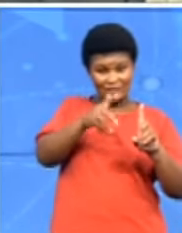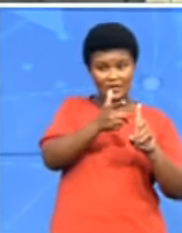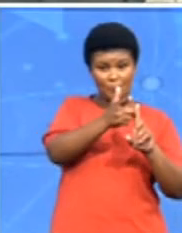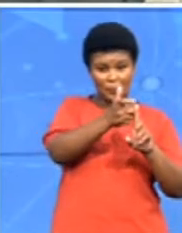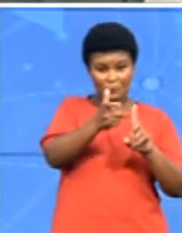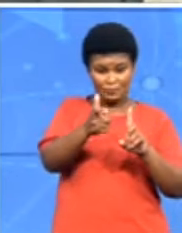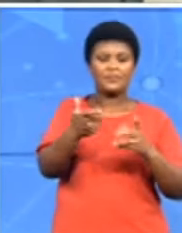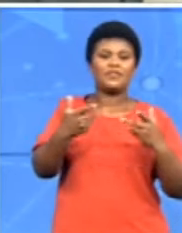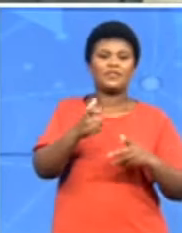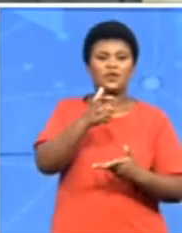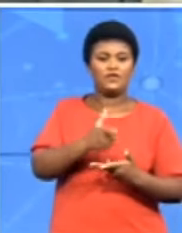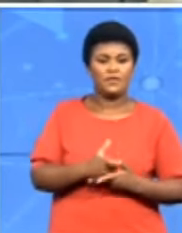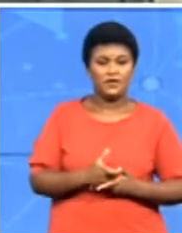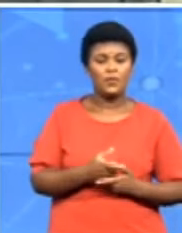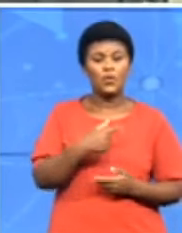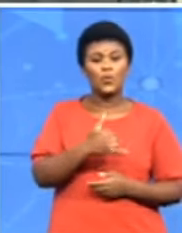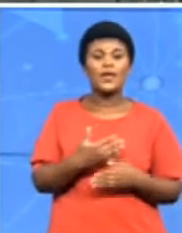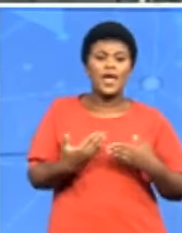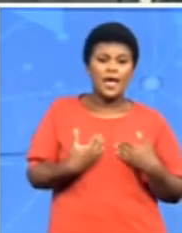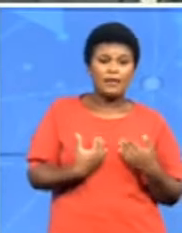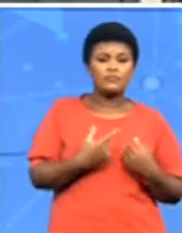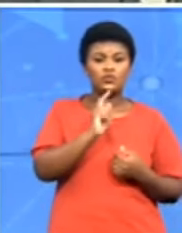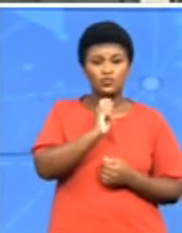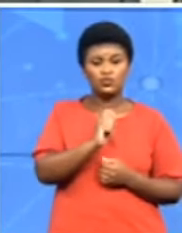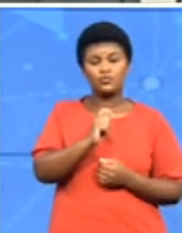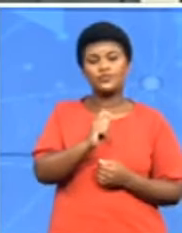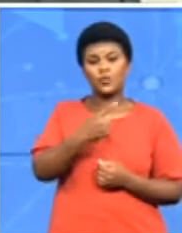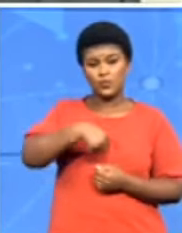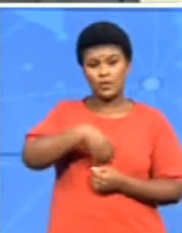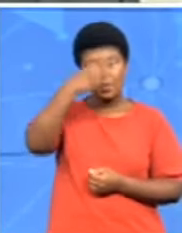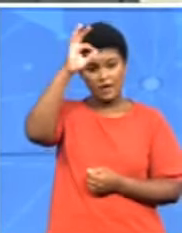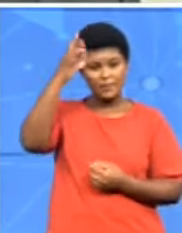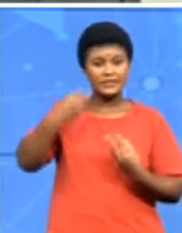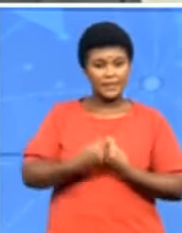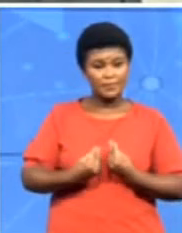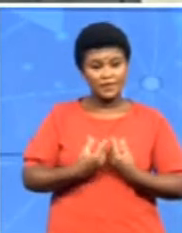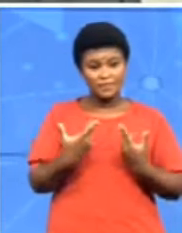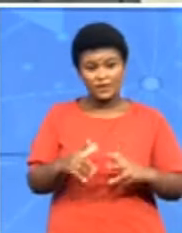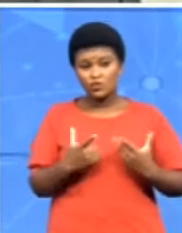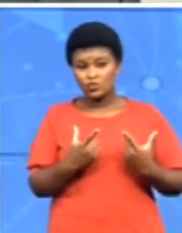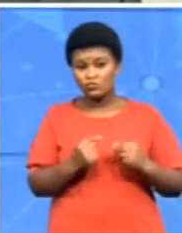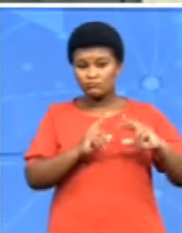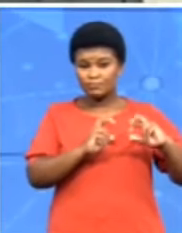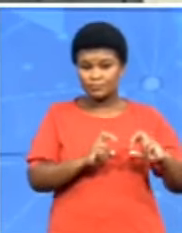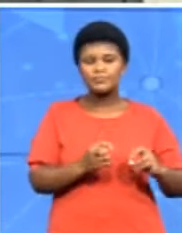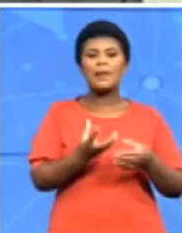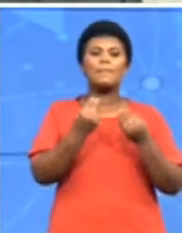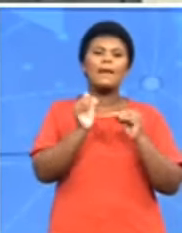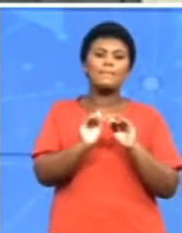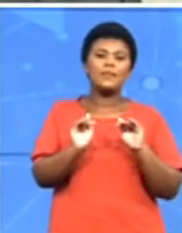and quite relieved as government that something has been done to that extent. And we hope that